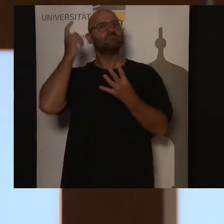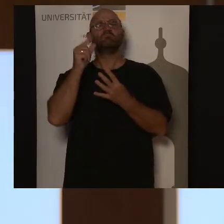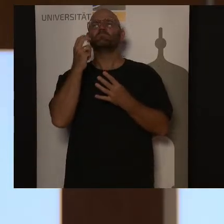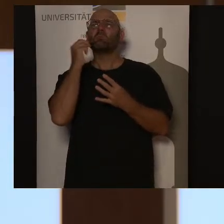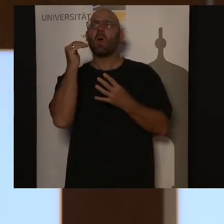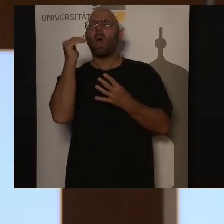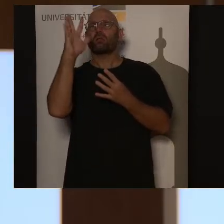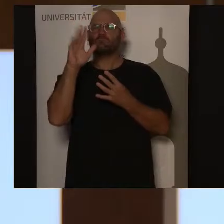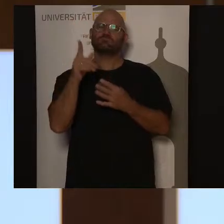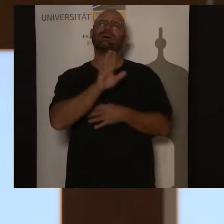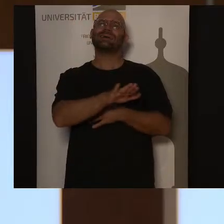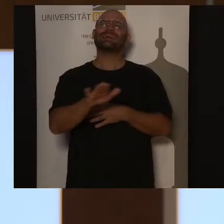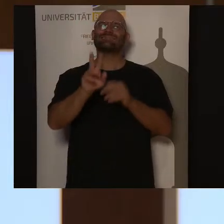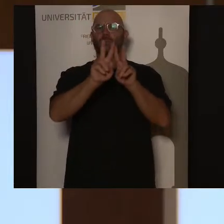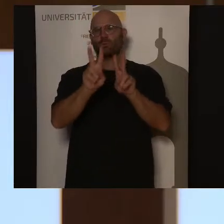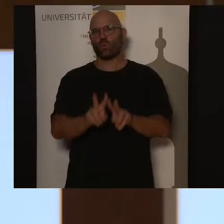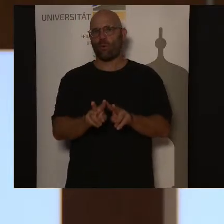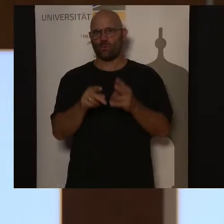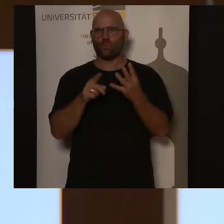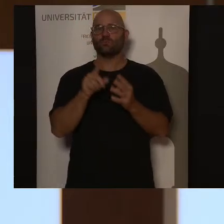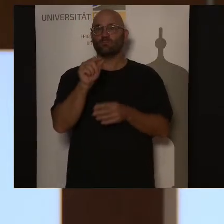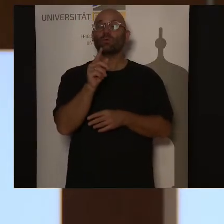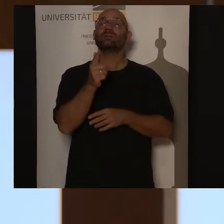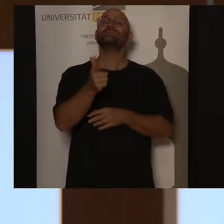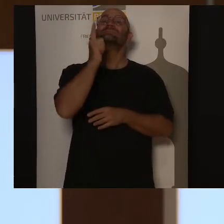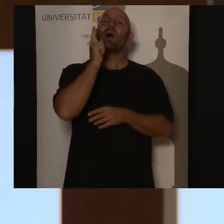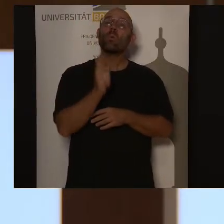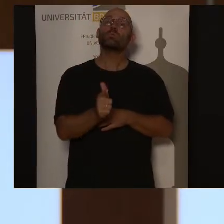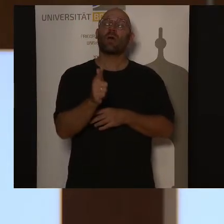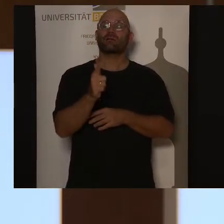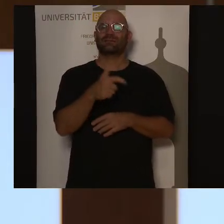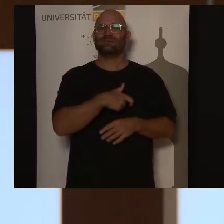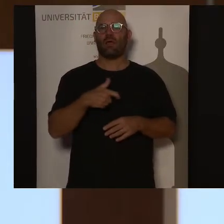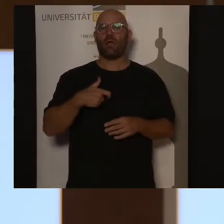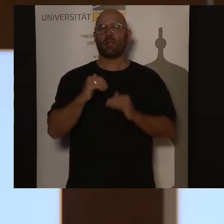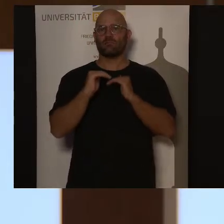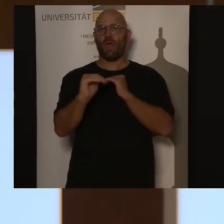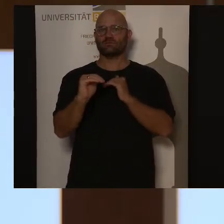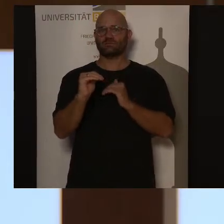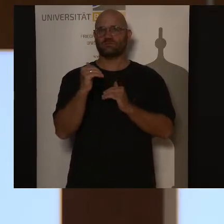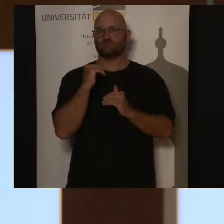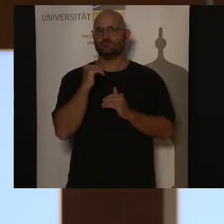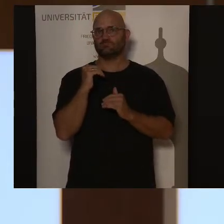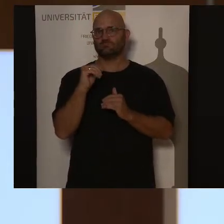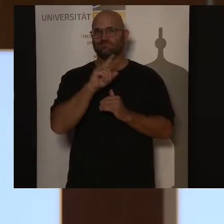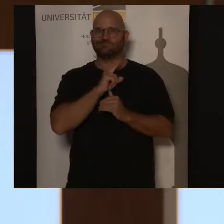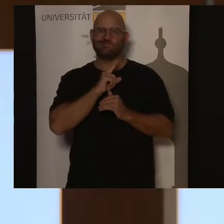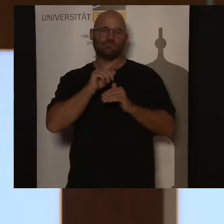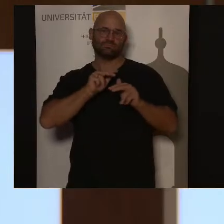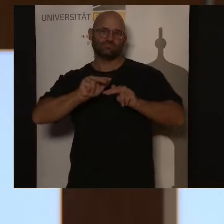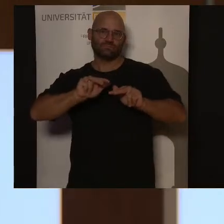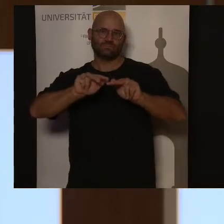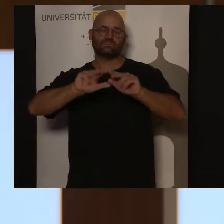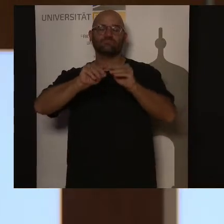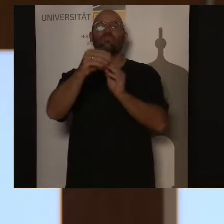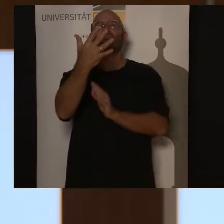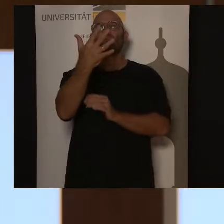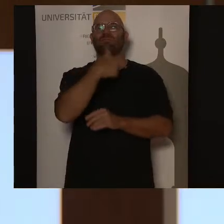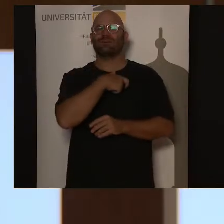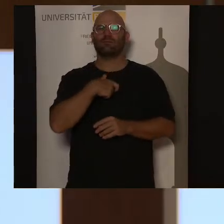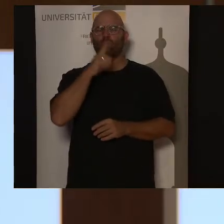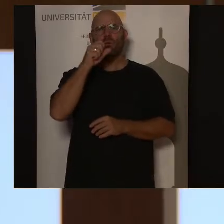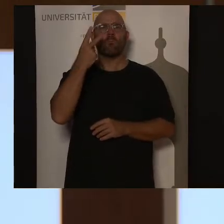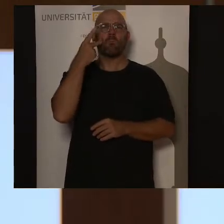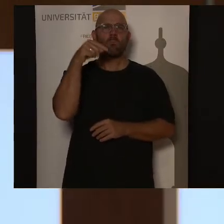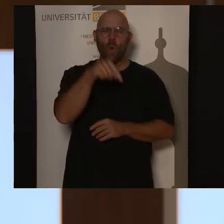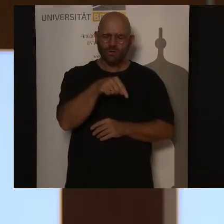requirement is for students who have children. We are offering childcare,